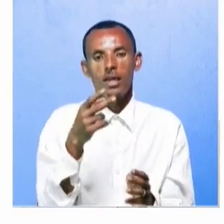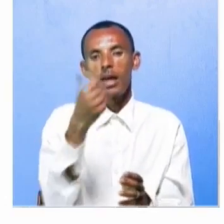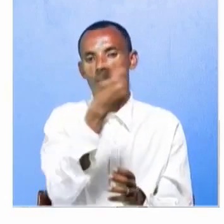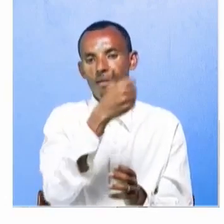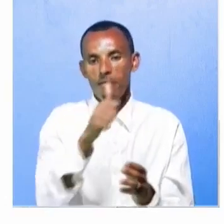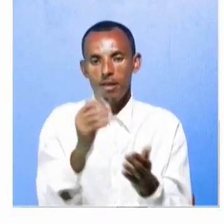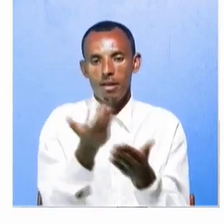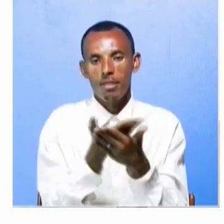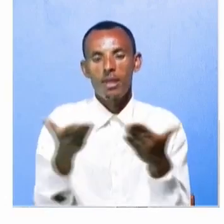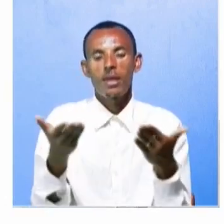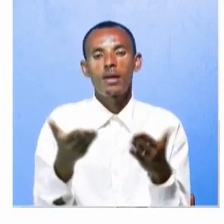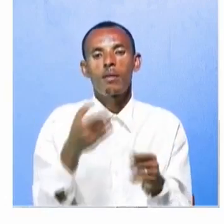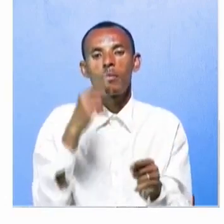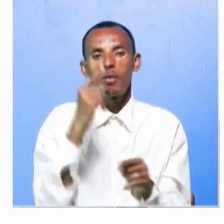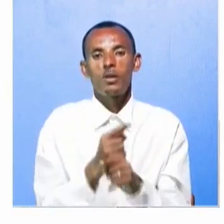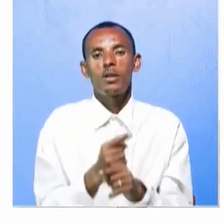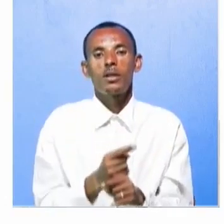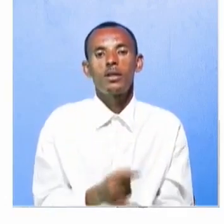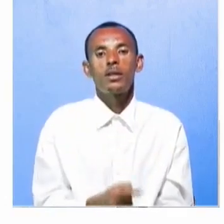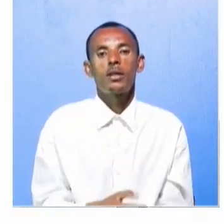properly. AB